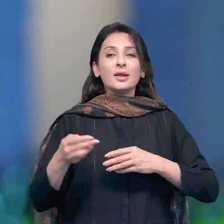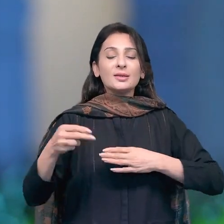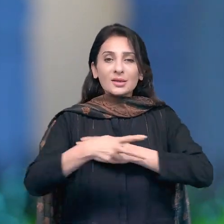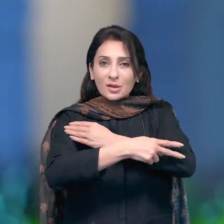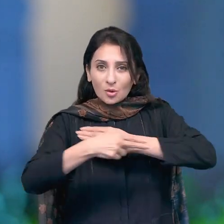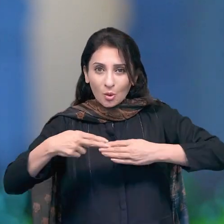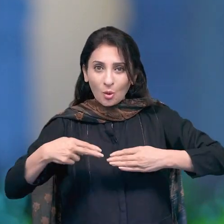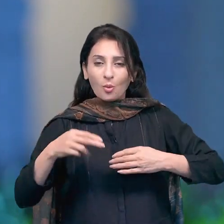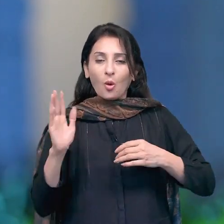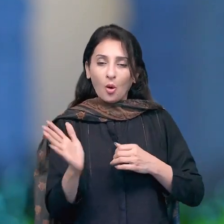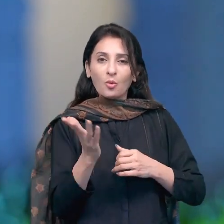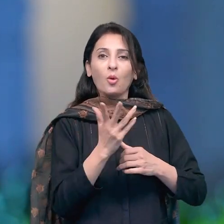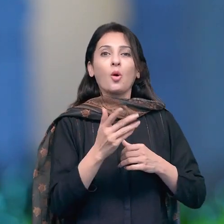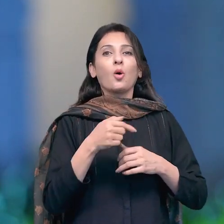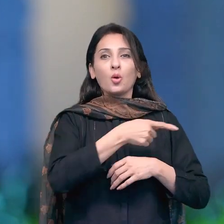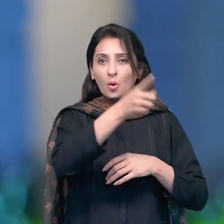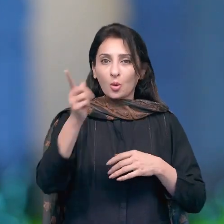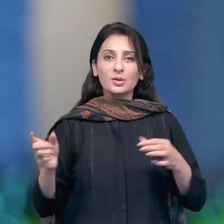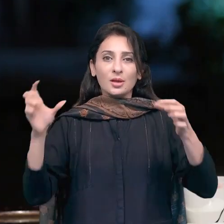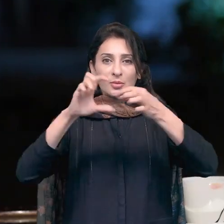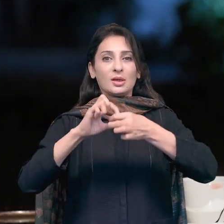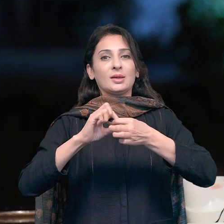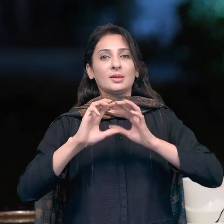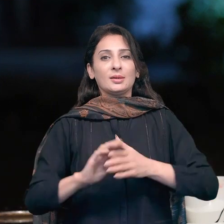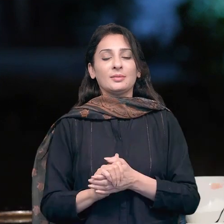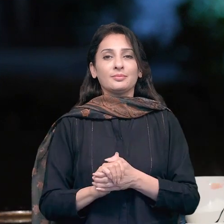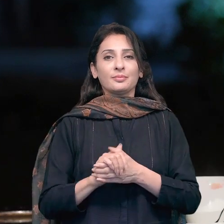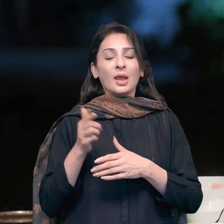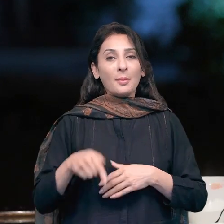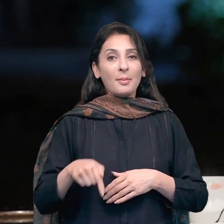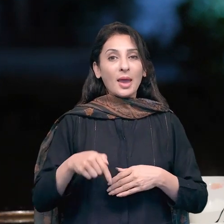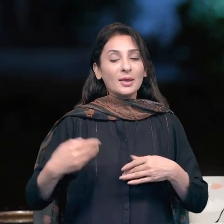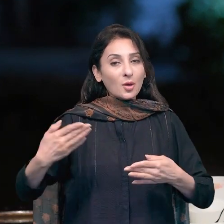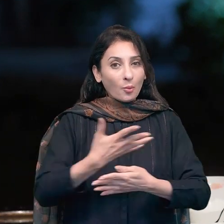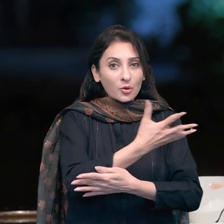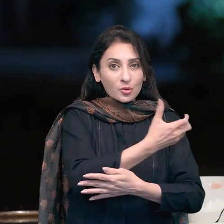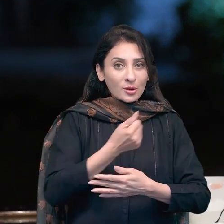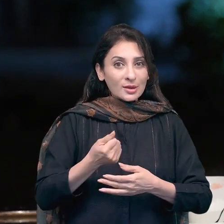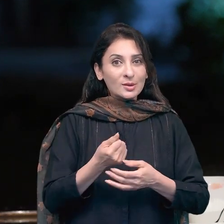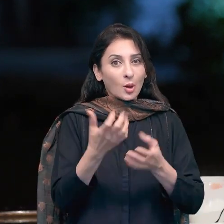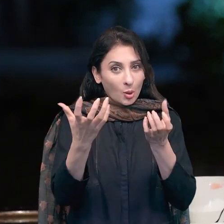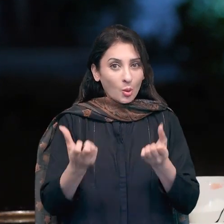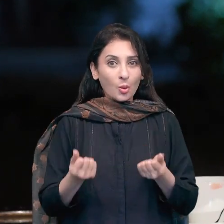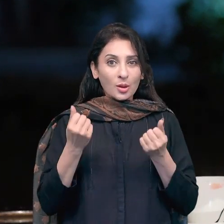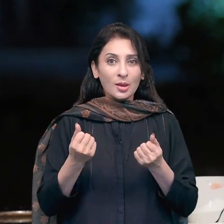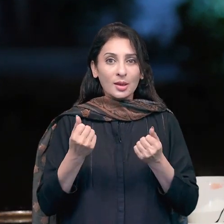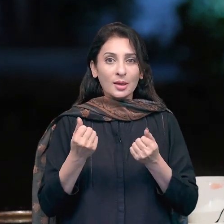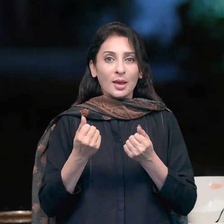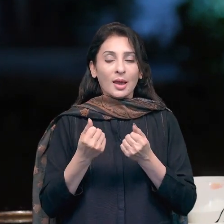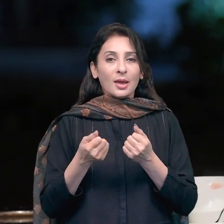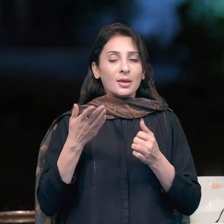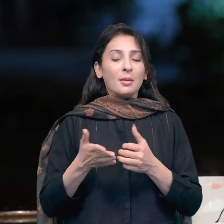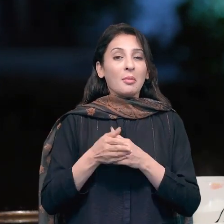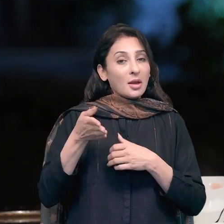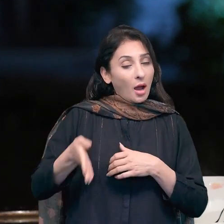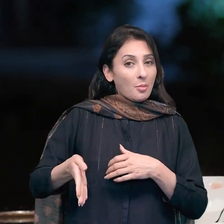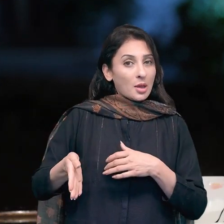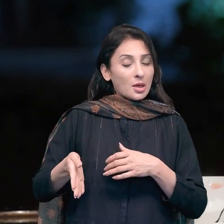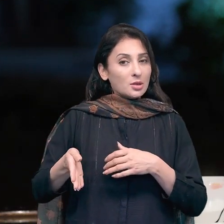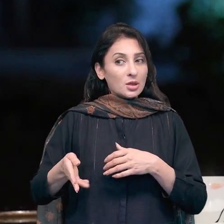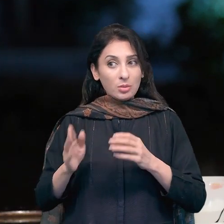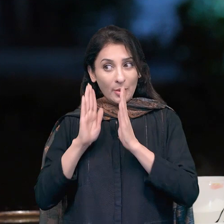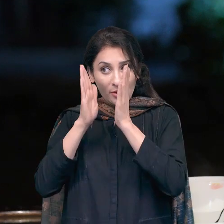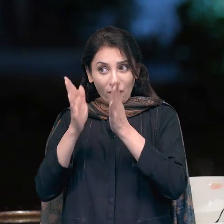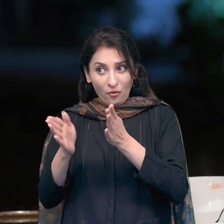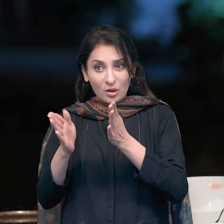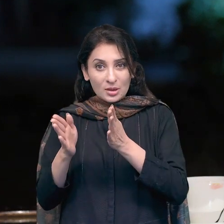with people, with brands, and even with global issues. I'd like to take this opportunity to tell you about the agenda for an MUN I did very recently, which was